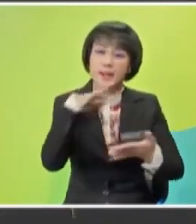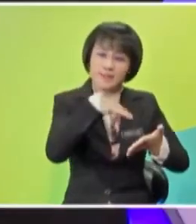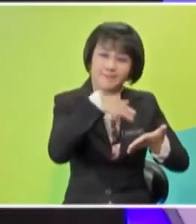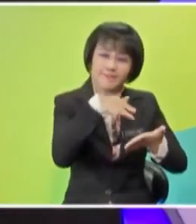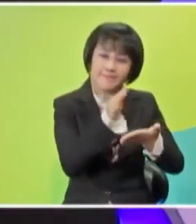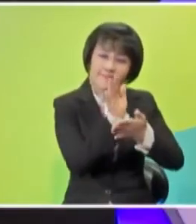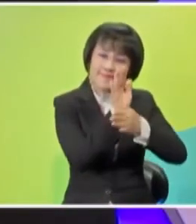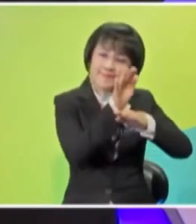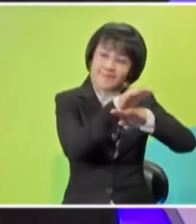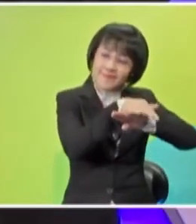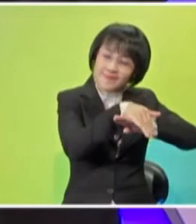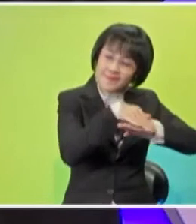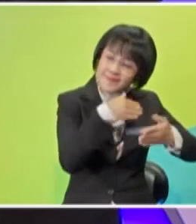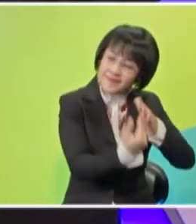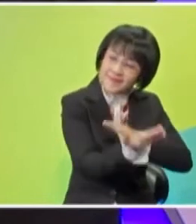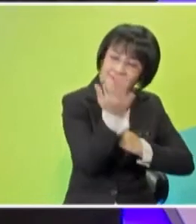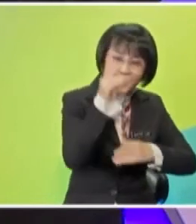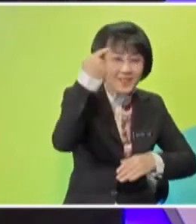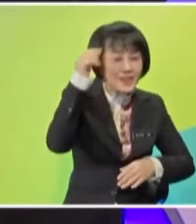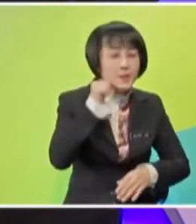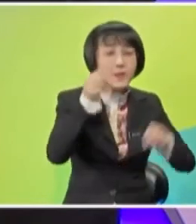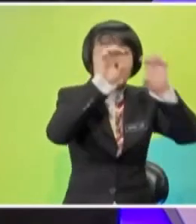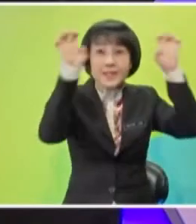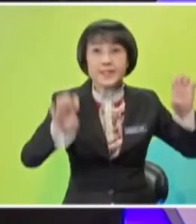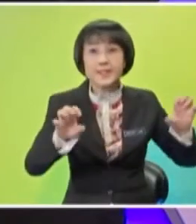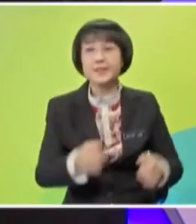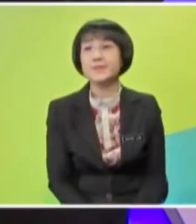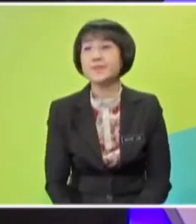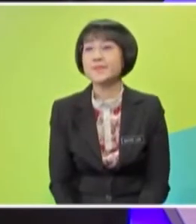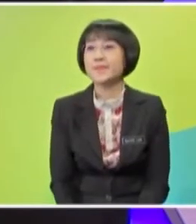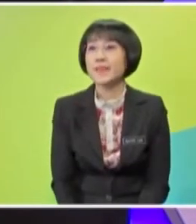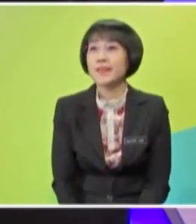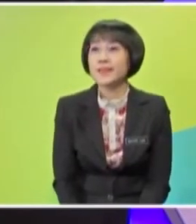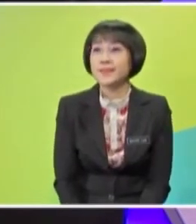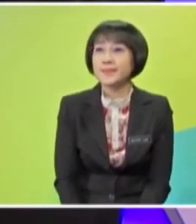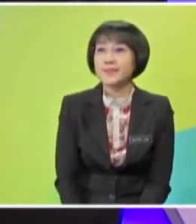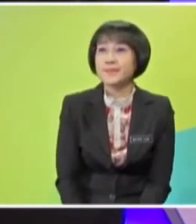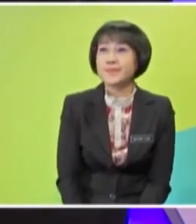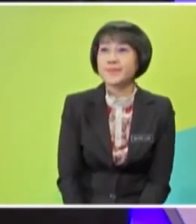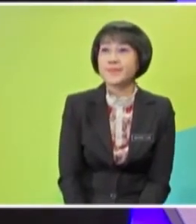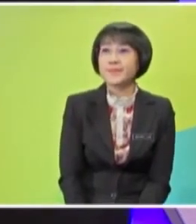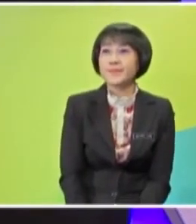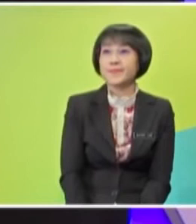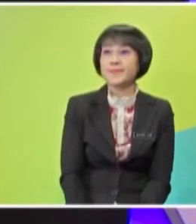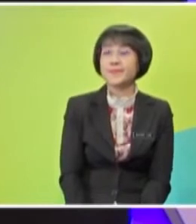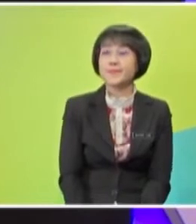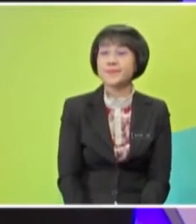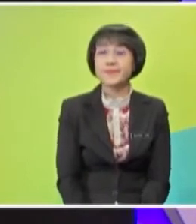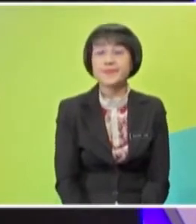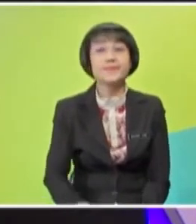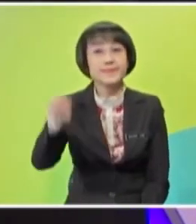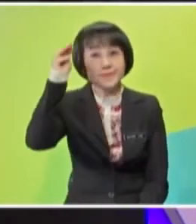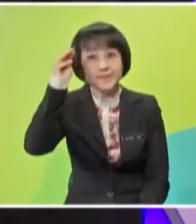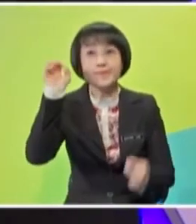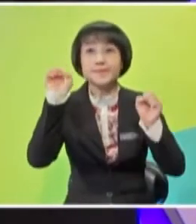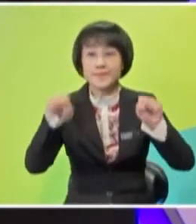Wow. So this part, they came to a consensus where Mark can